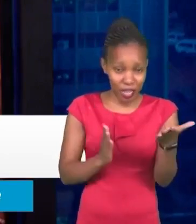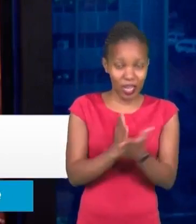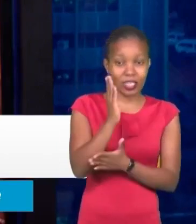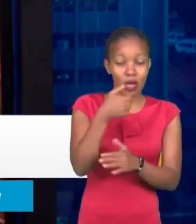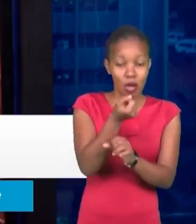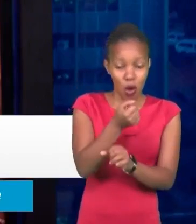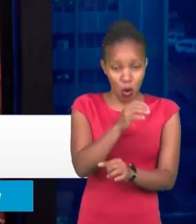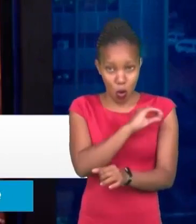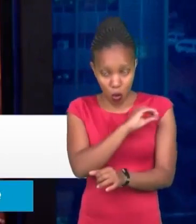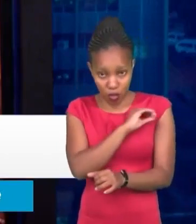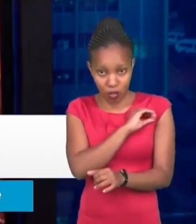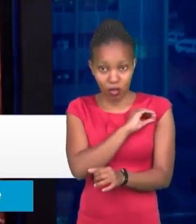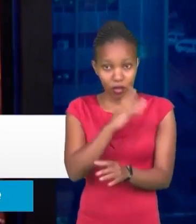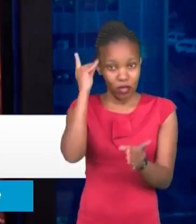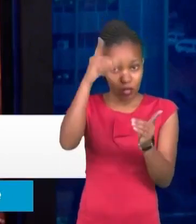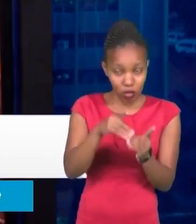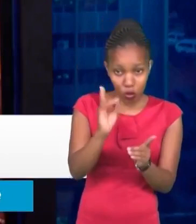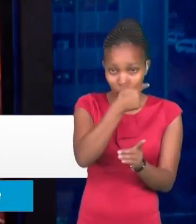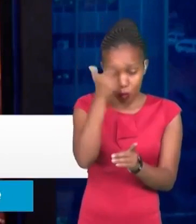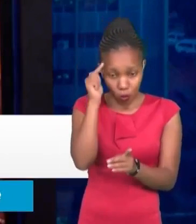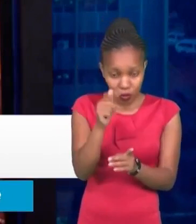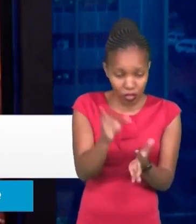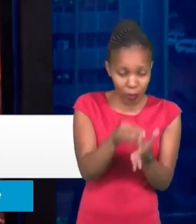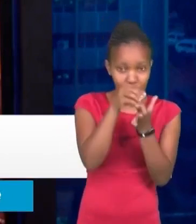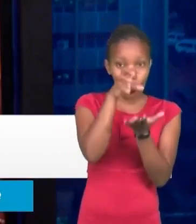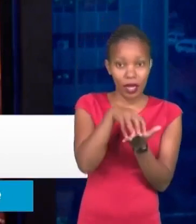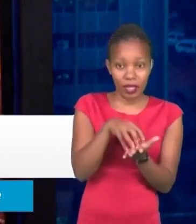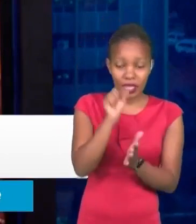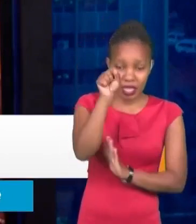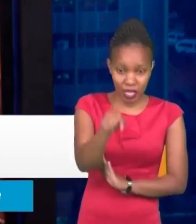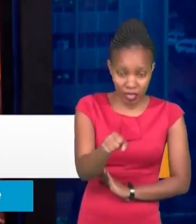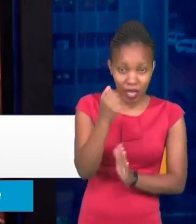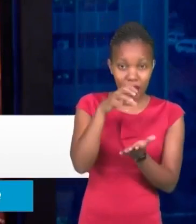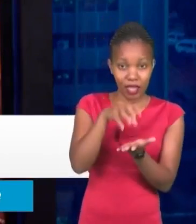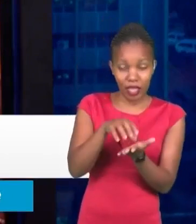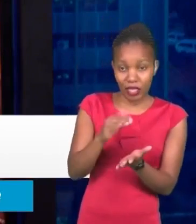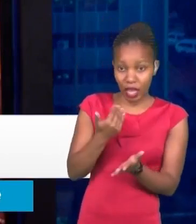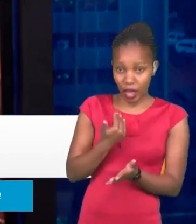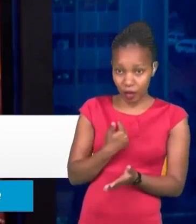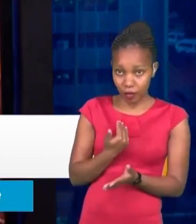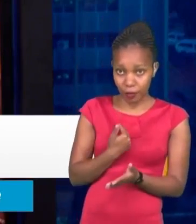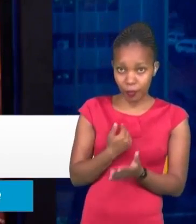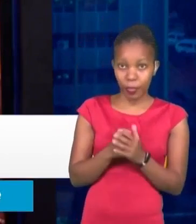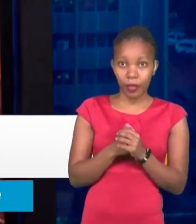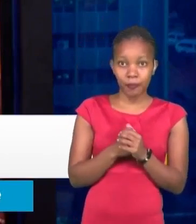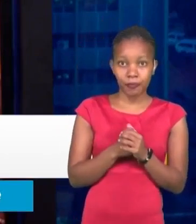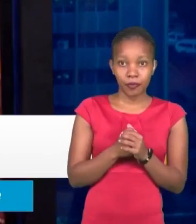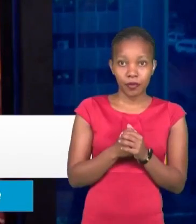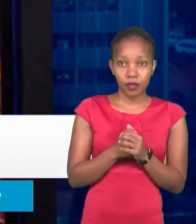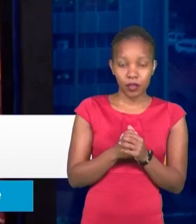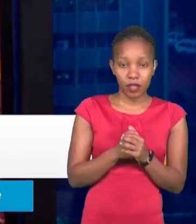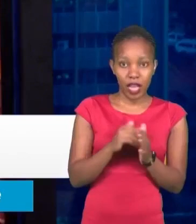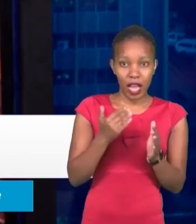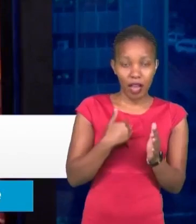decisions based on the circumstances of that particular case. Okay. So yes, there is the case of there's in jurisprudence there's something called